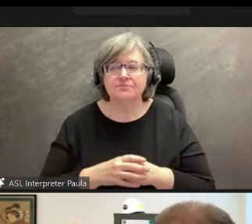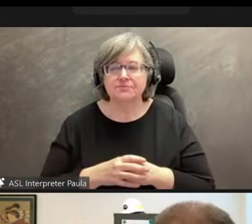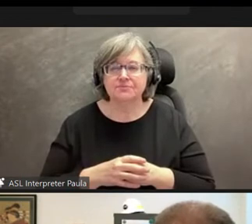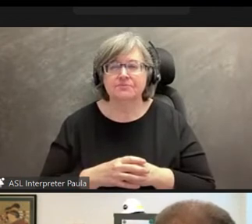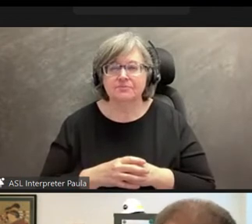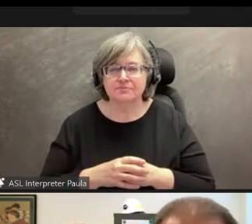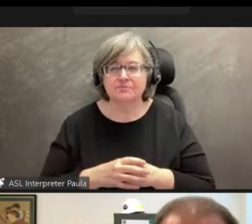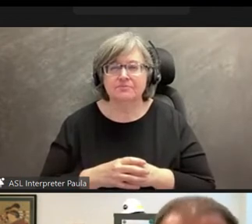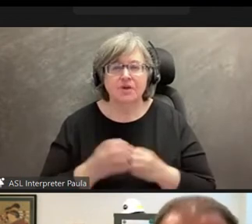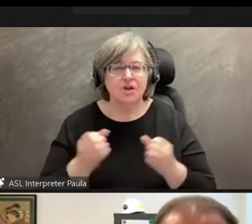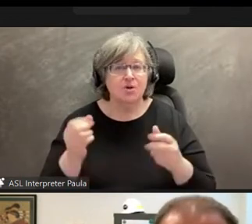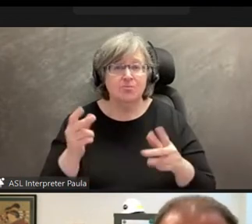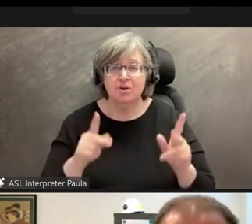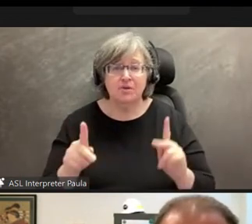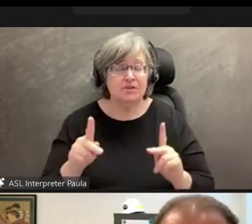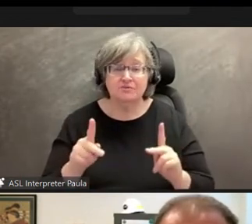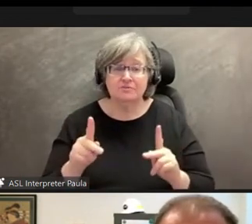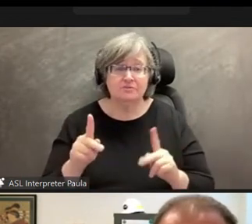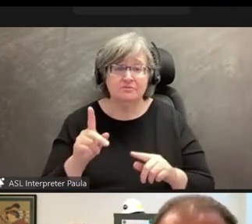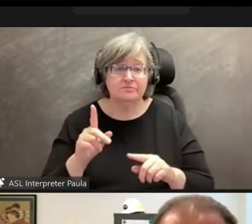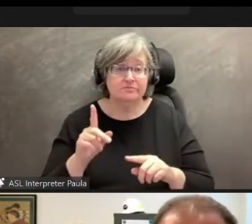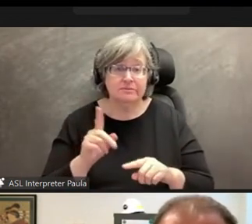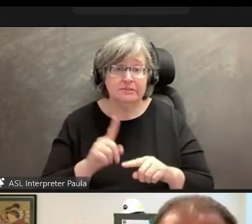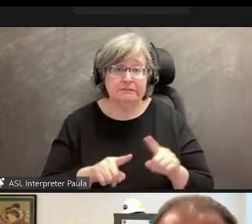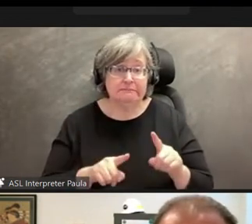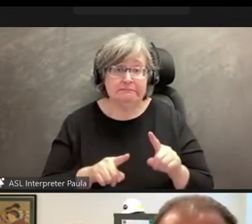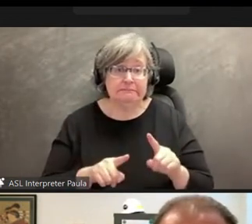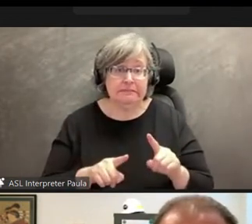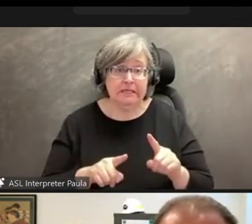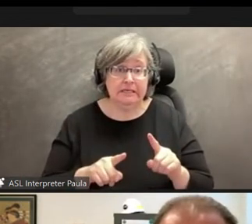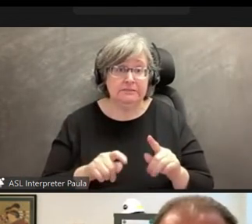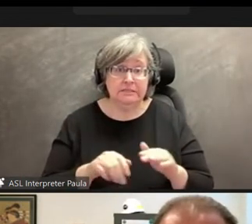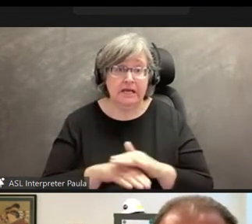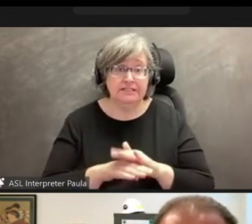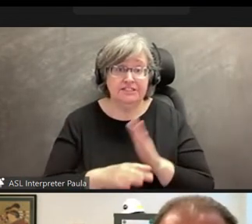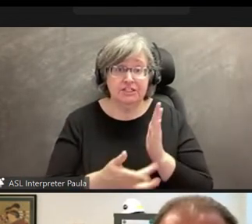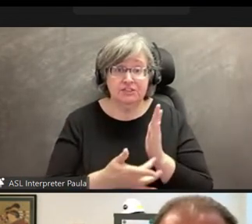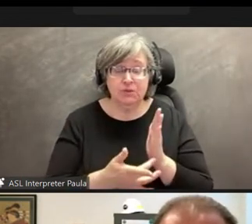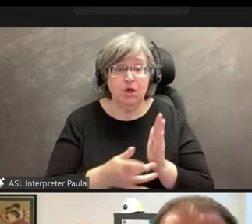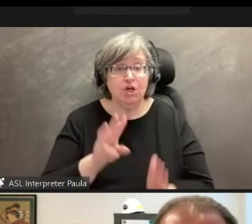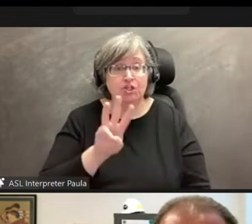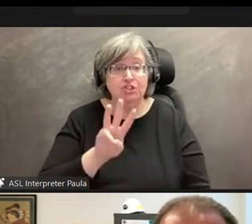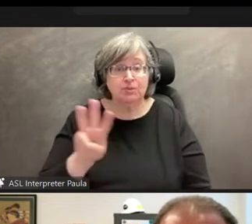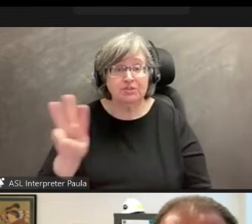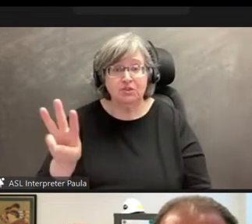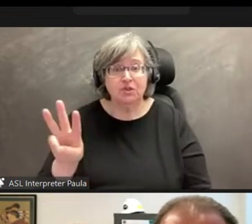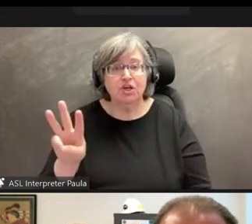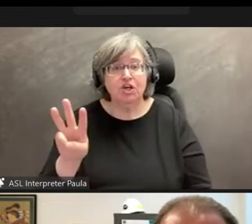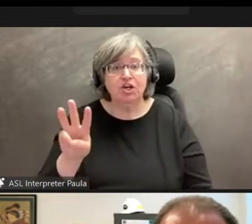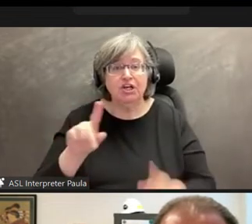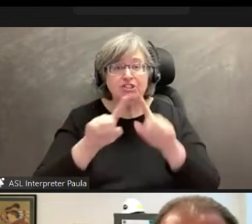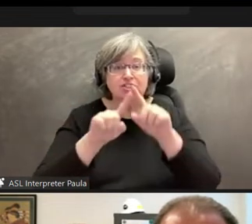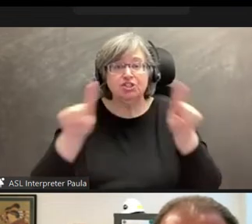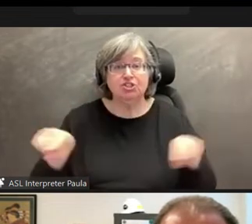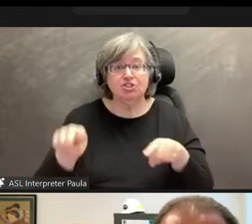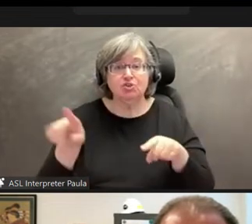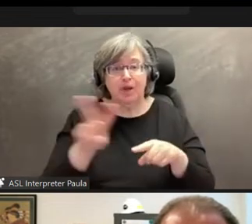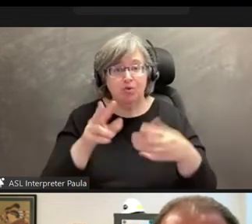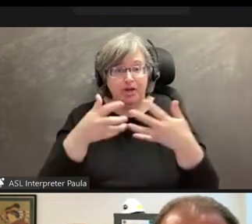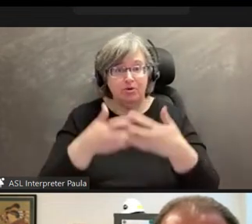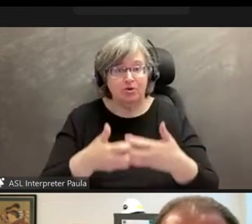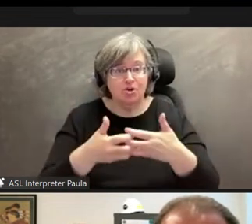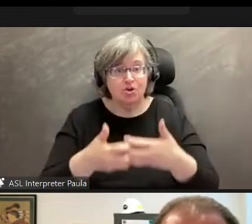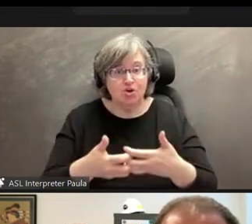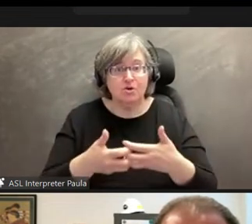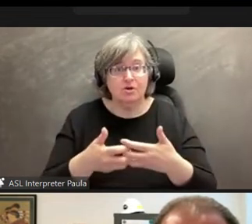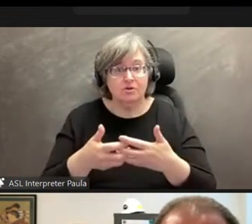know, a lot of people do not have access to the technology, or is the website even screen reader compliant? You know,